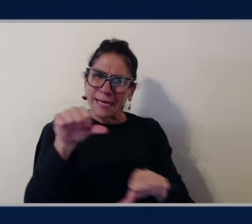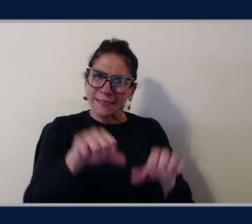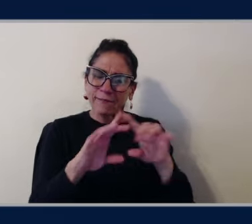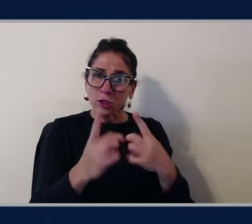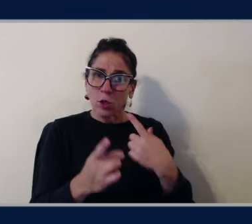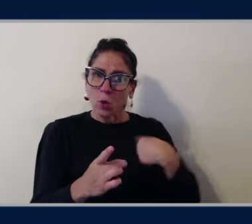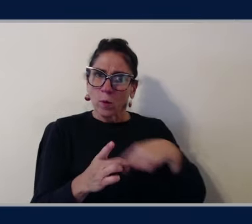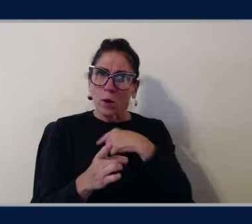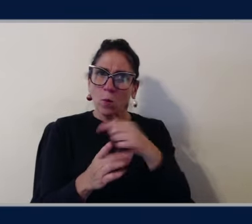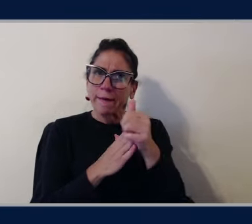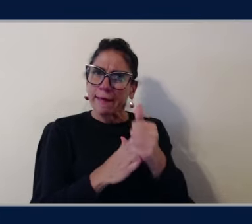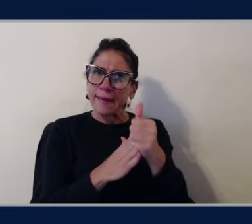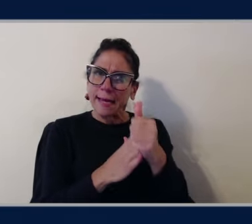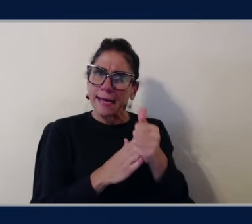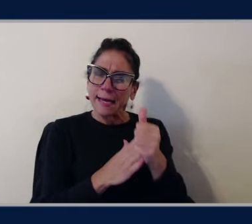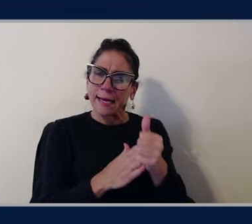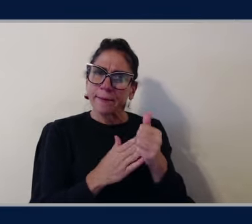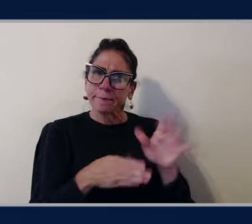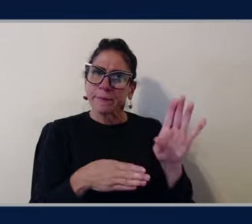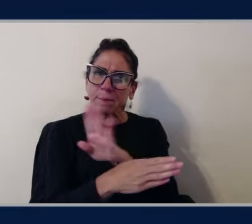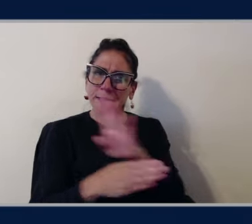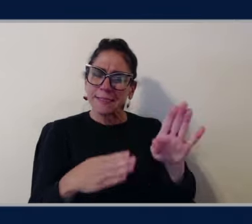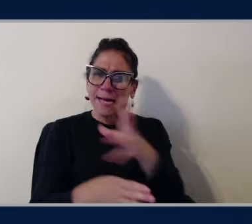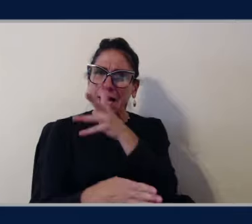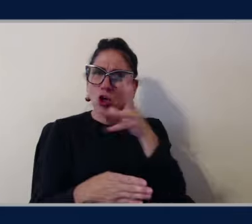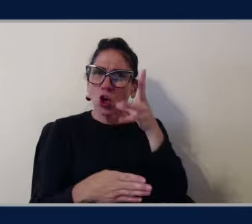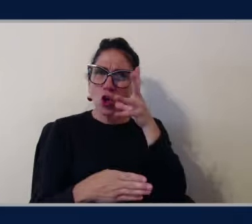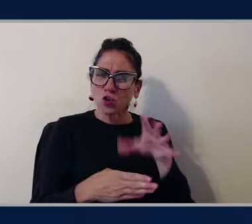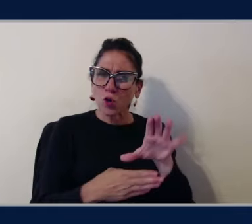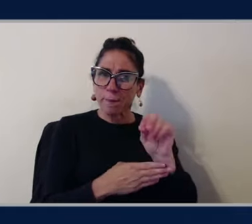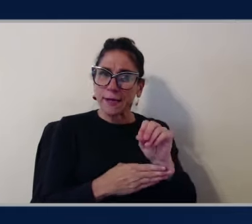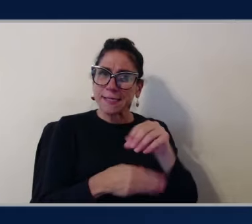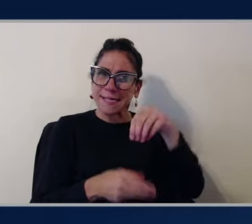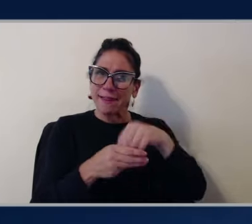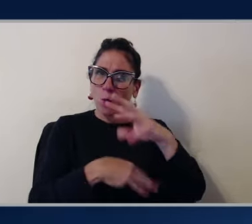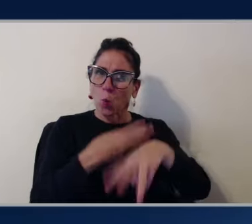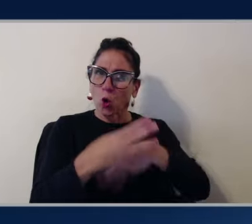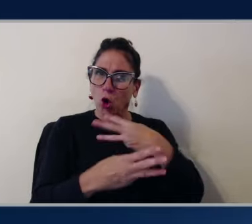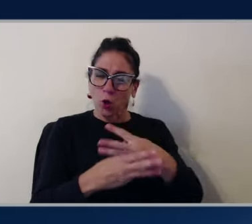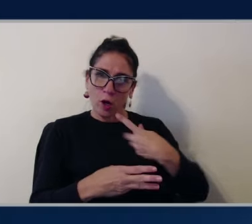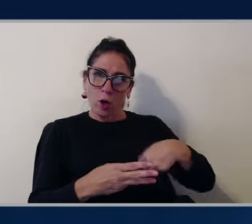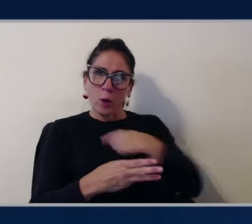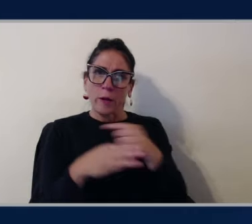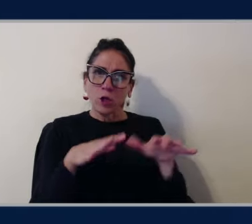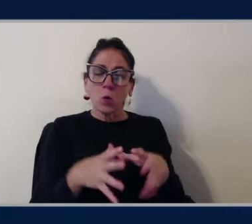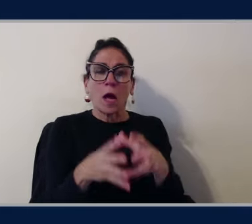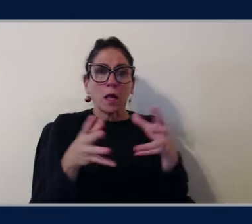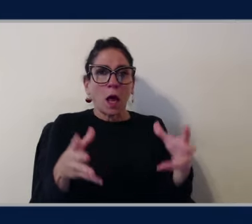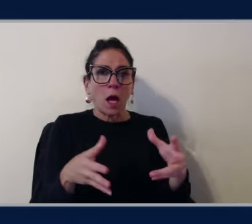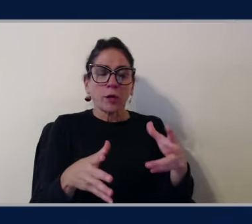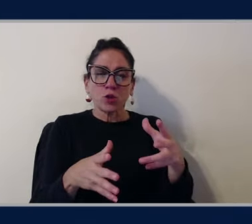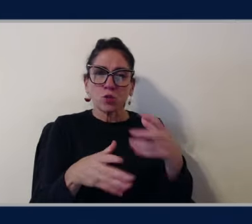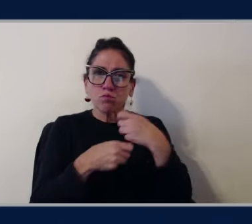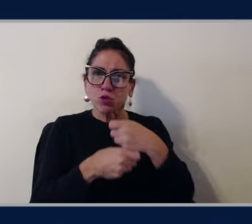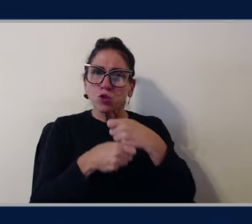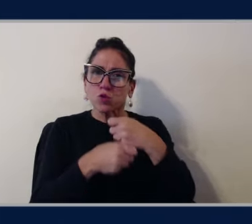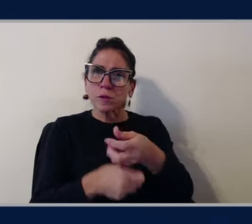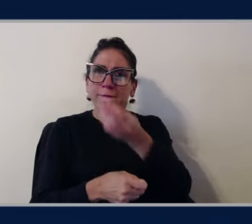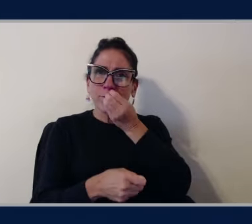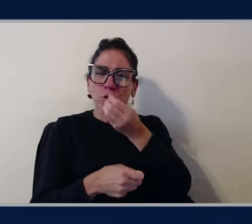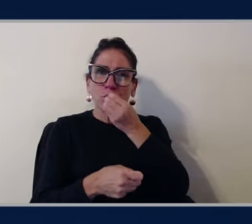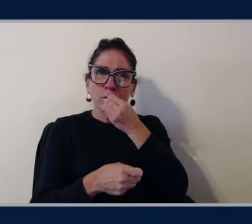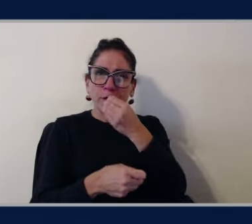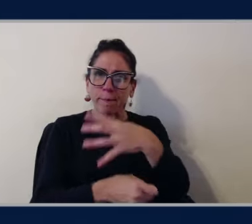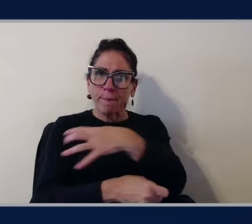leading enterprise agriculture companies in the world. We do a lot to produce food that powers a lot